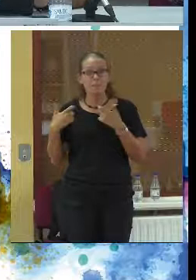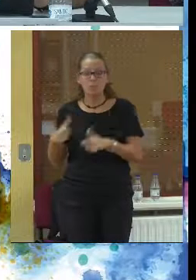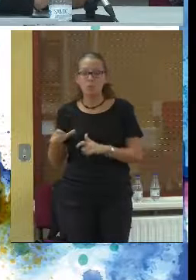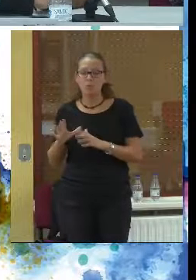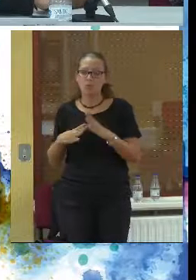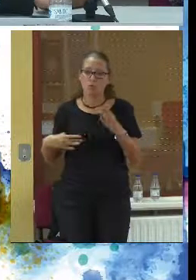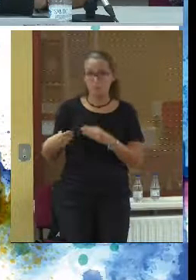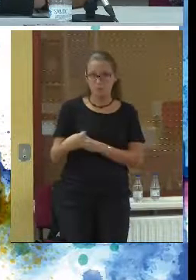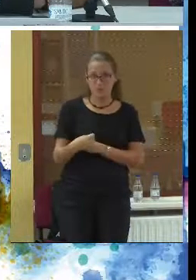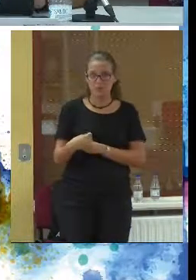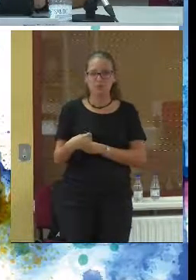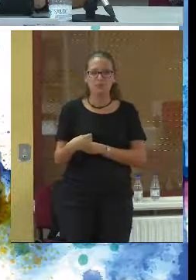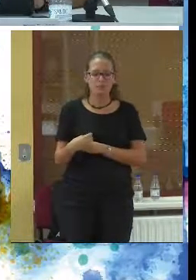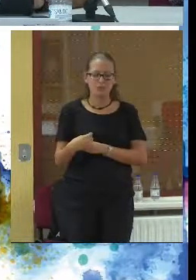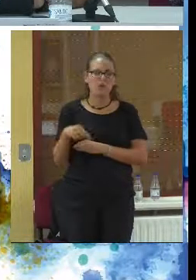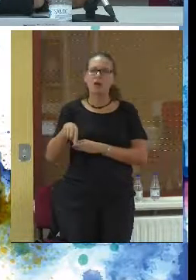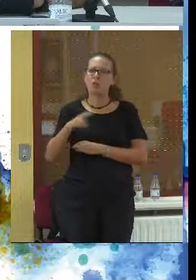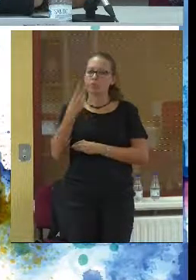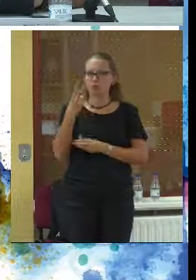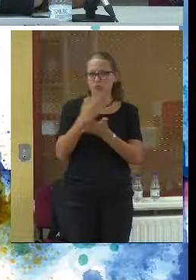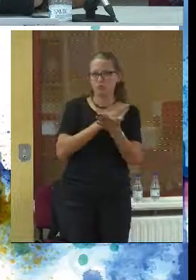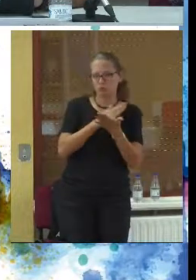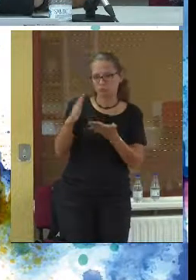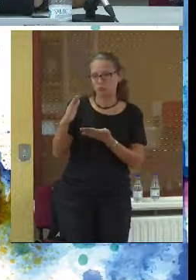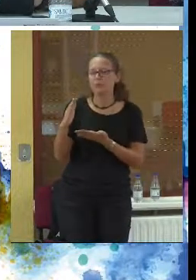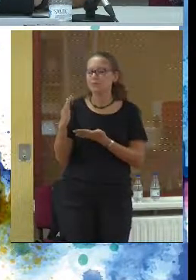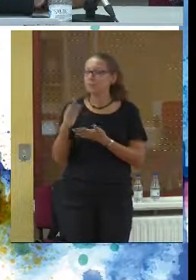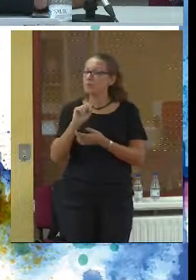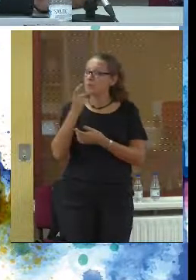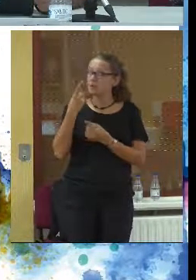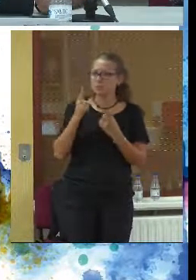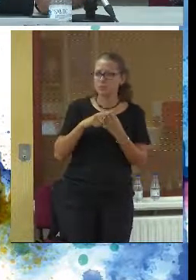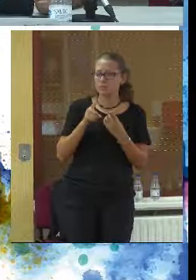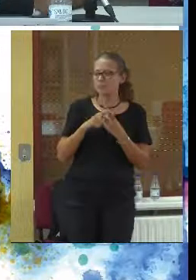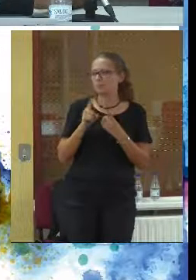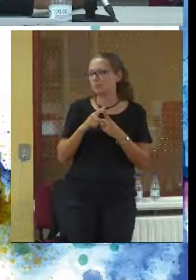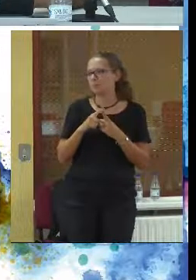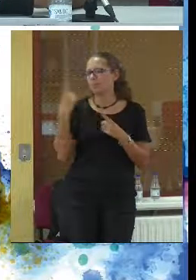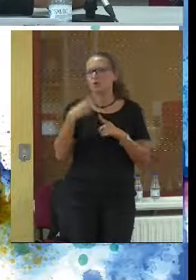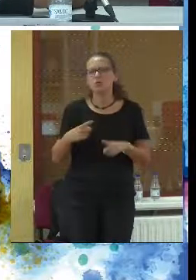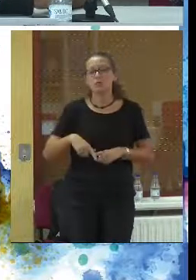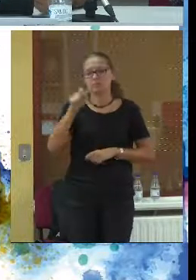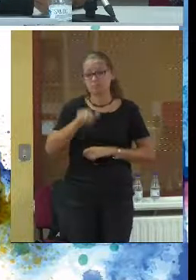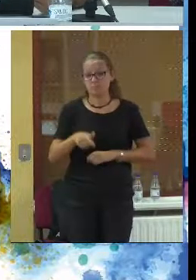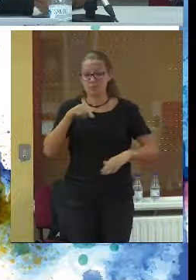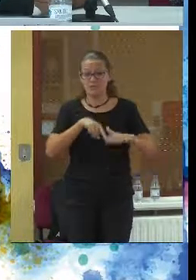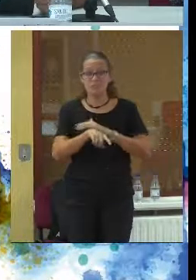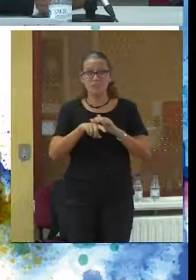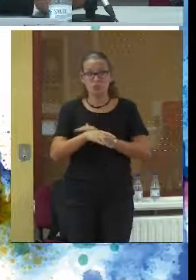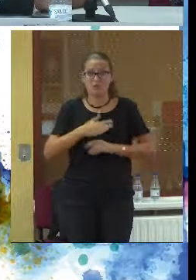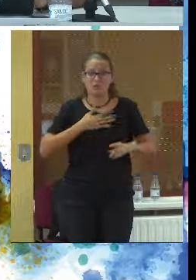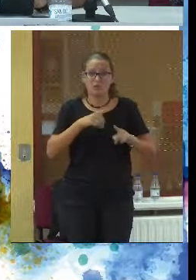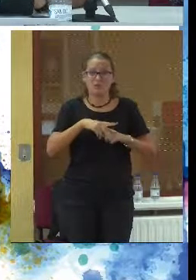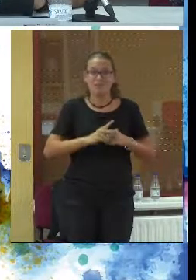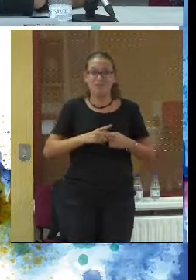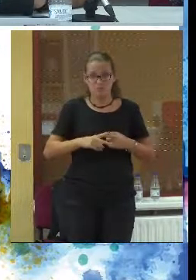a documentary registry or part that's very well documented, and another part where the managers of